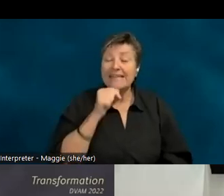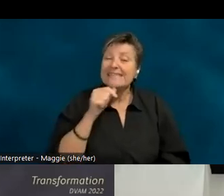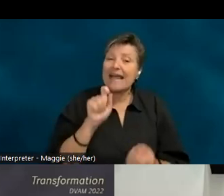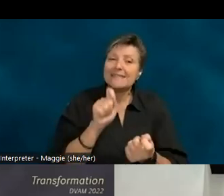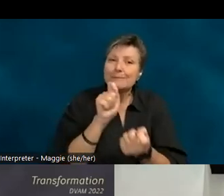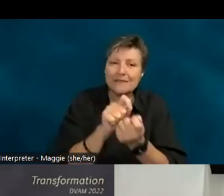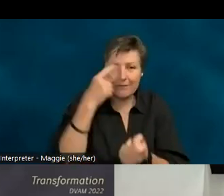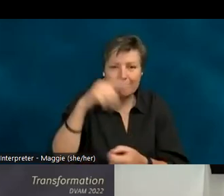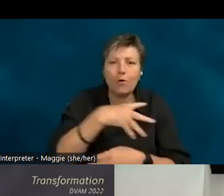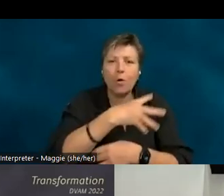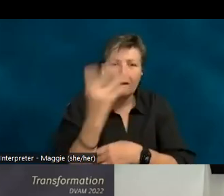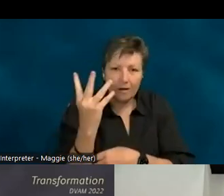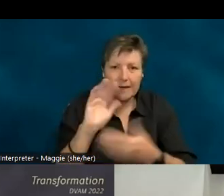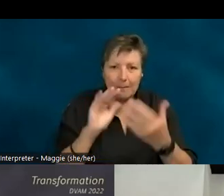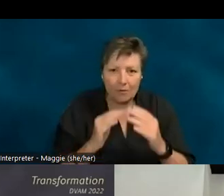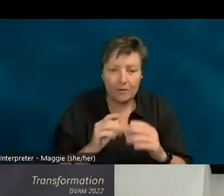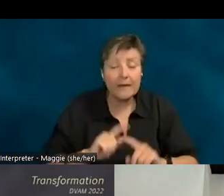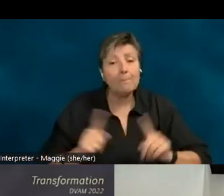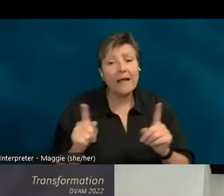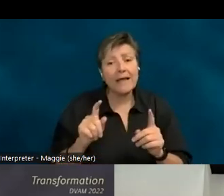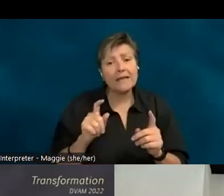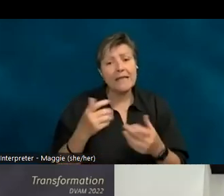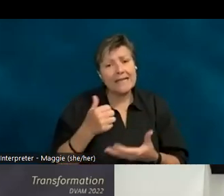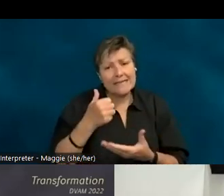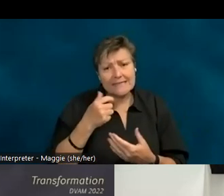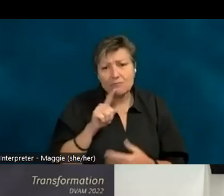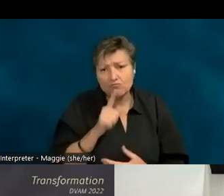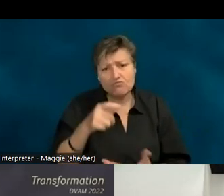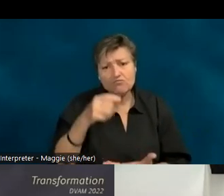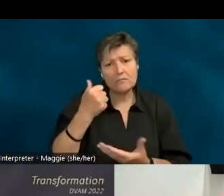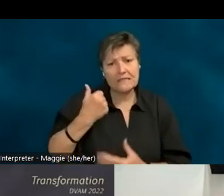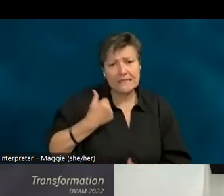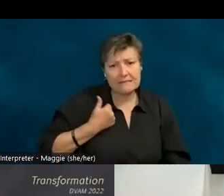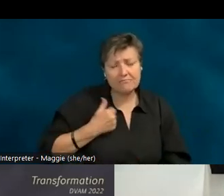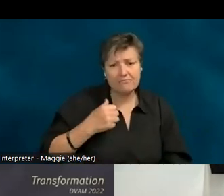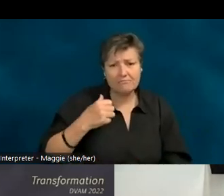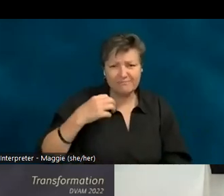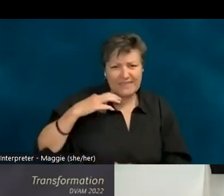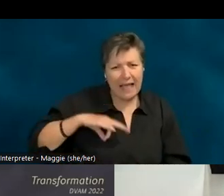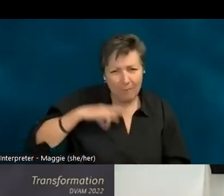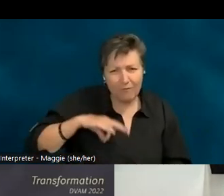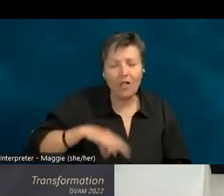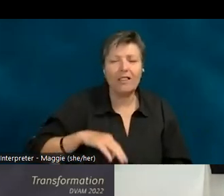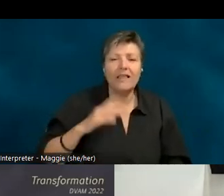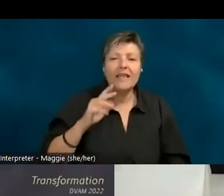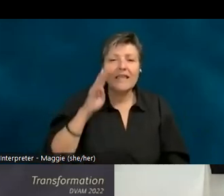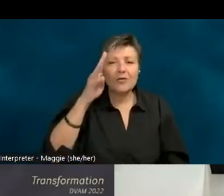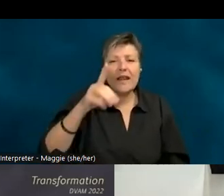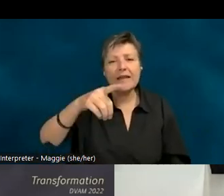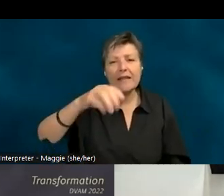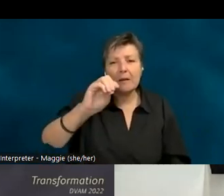it's definitely very helpful in creating pods and seeing, who